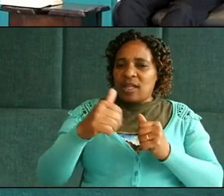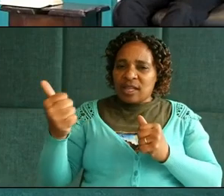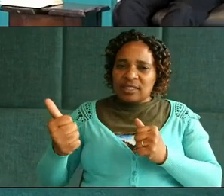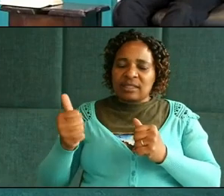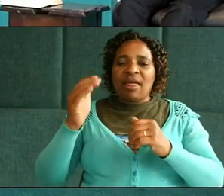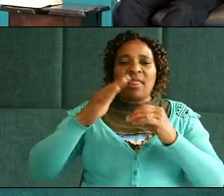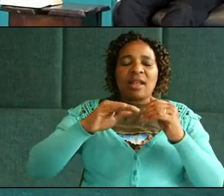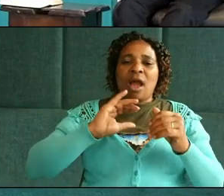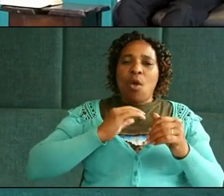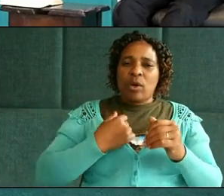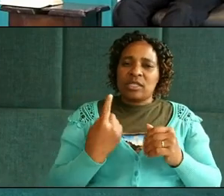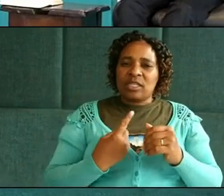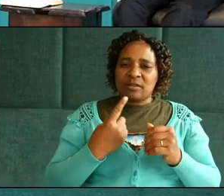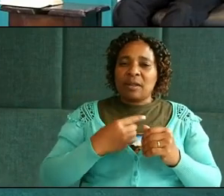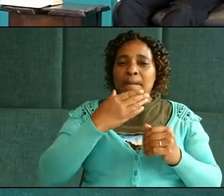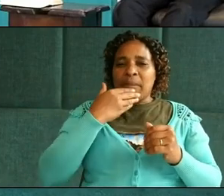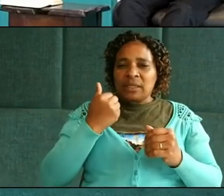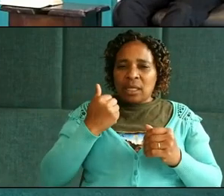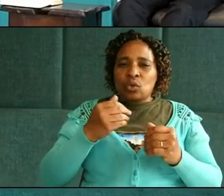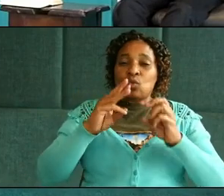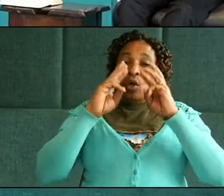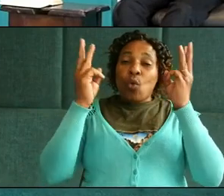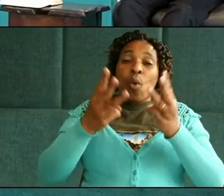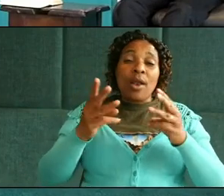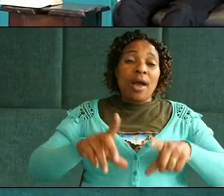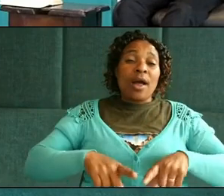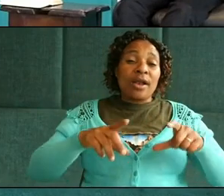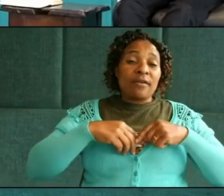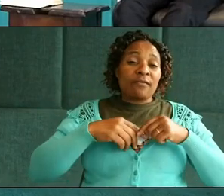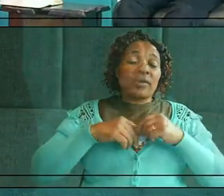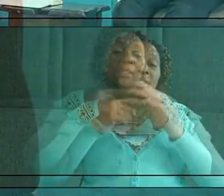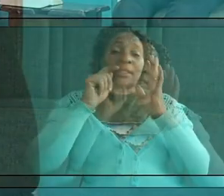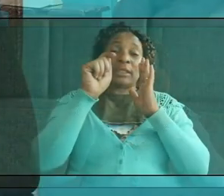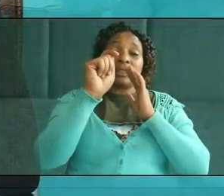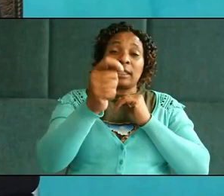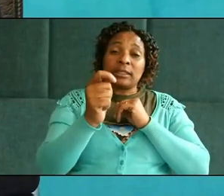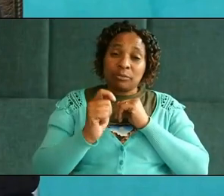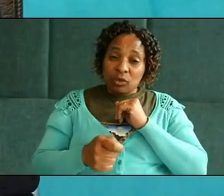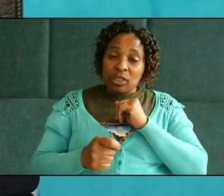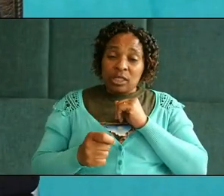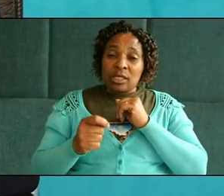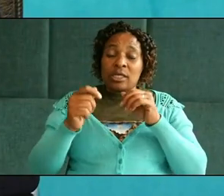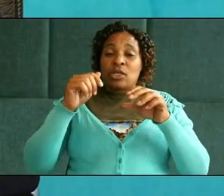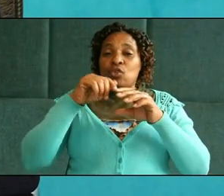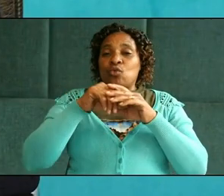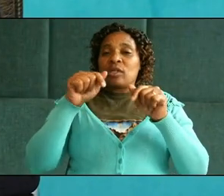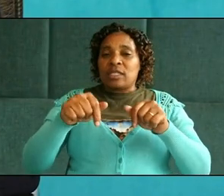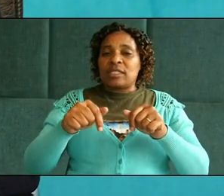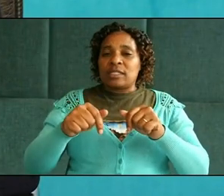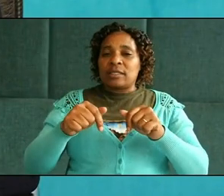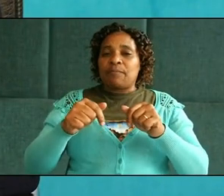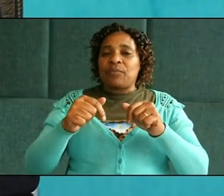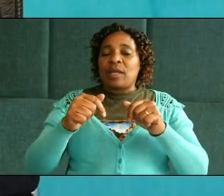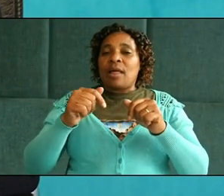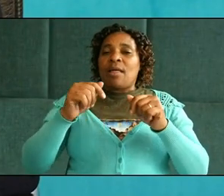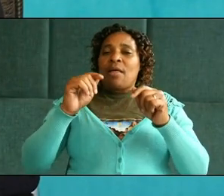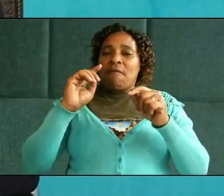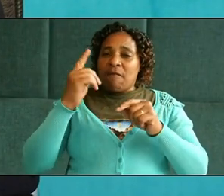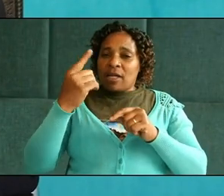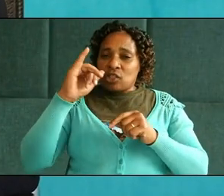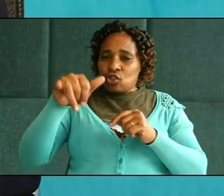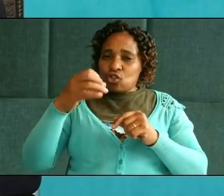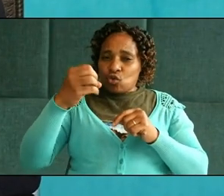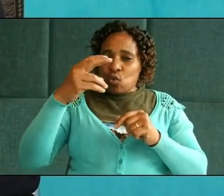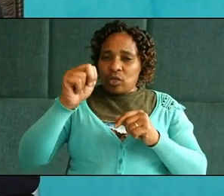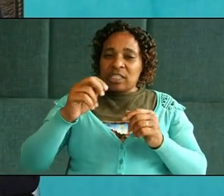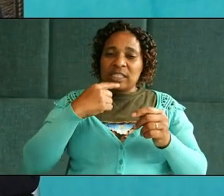bear to the world a living testimony of the power of truth. And also that 1 John 5:4 says that